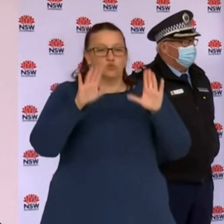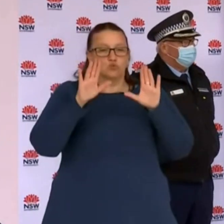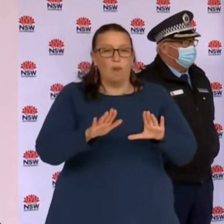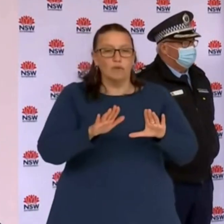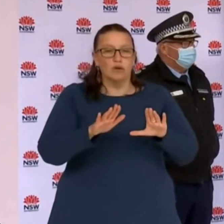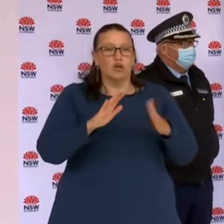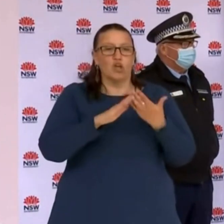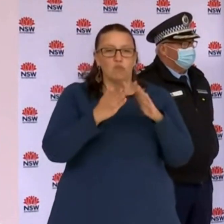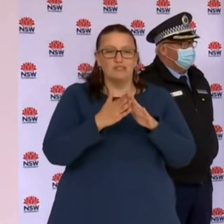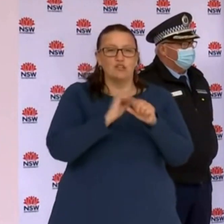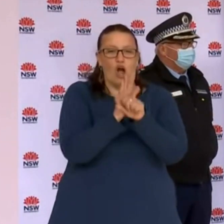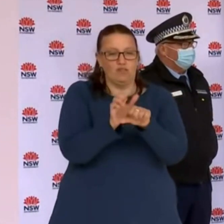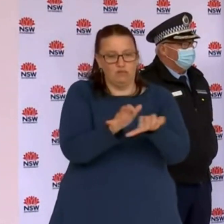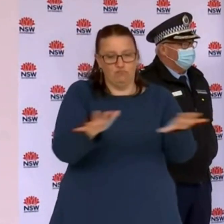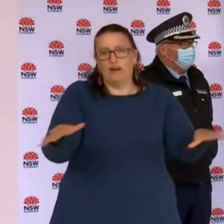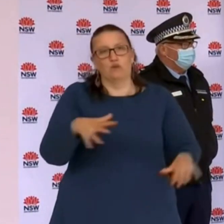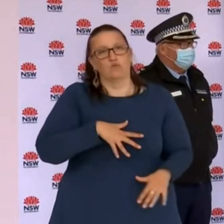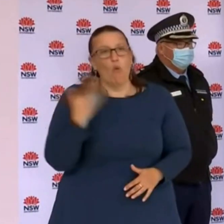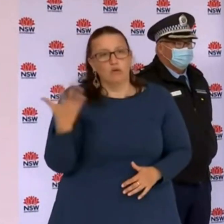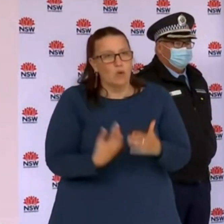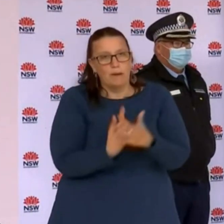And we're asking our community, particularly in the areas